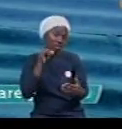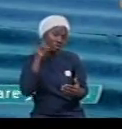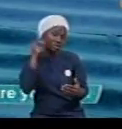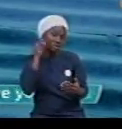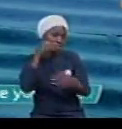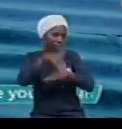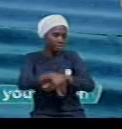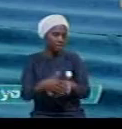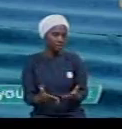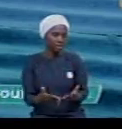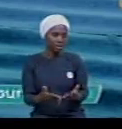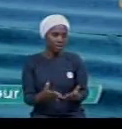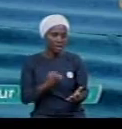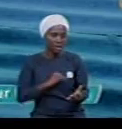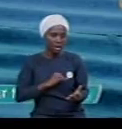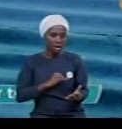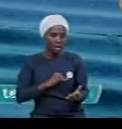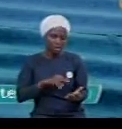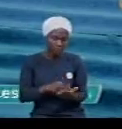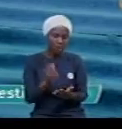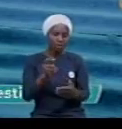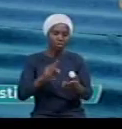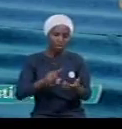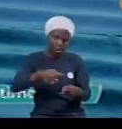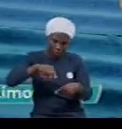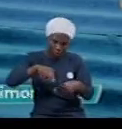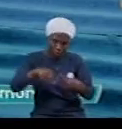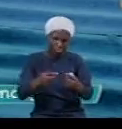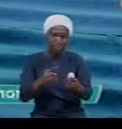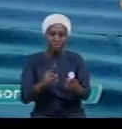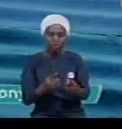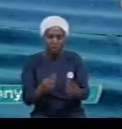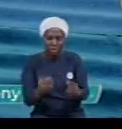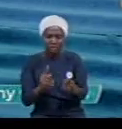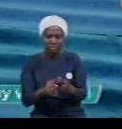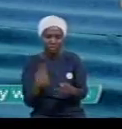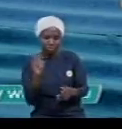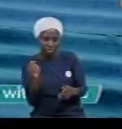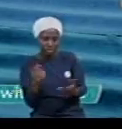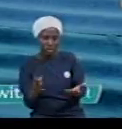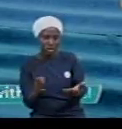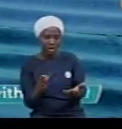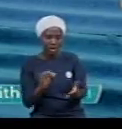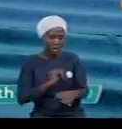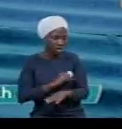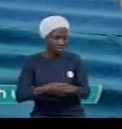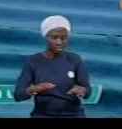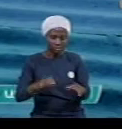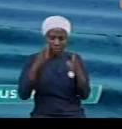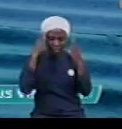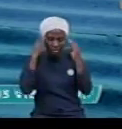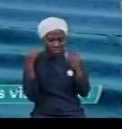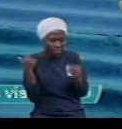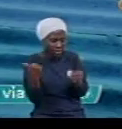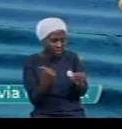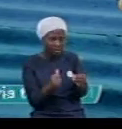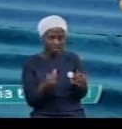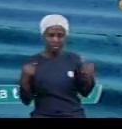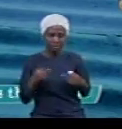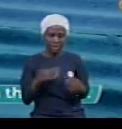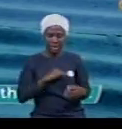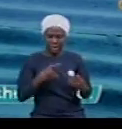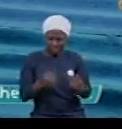o experience any pain mo sa wonder pe ki lo nsele mo tun fese janle mo ri pe mo wa